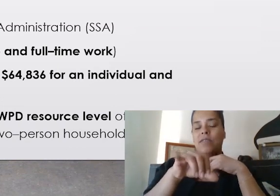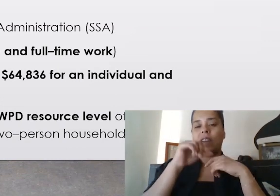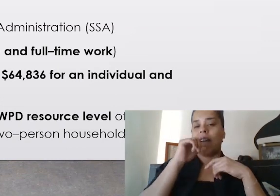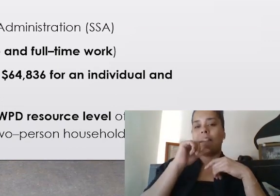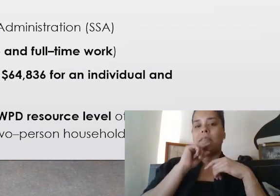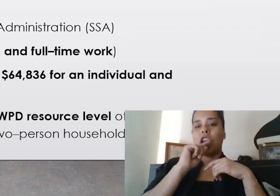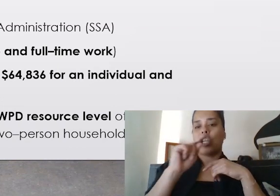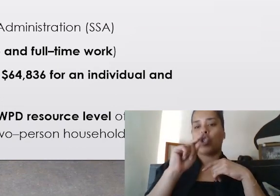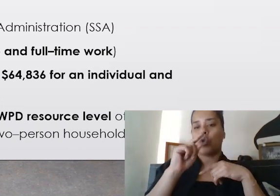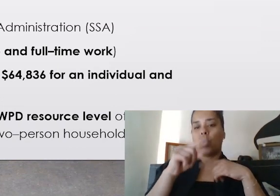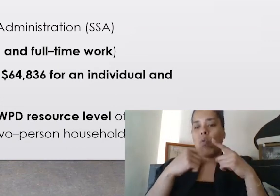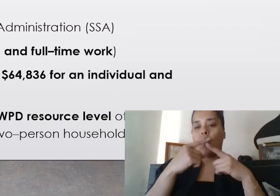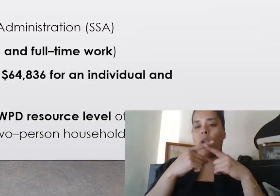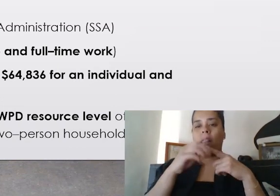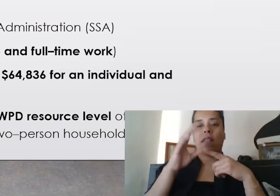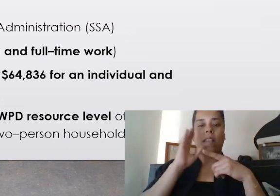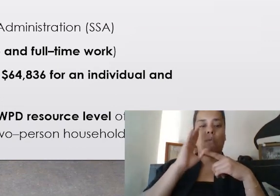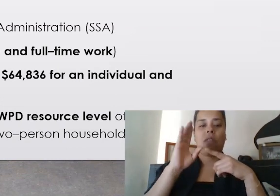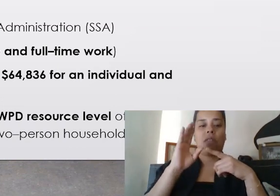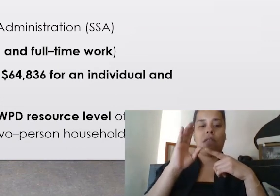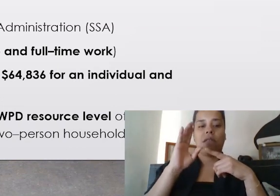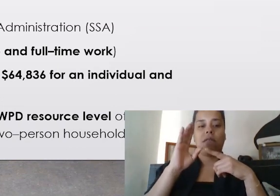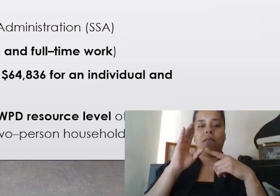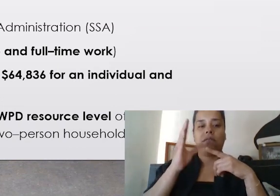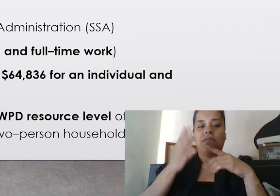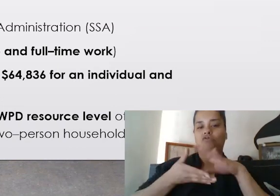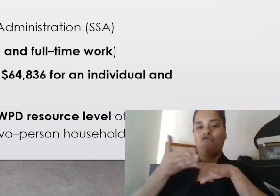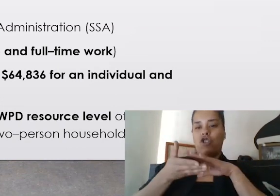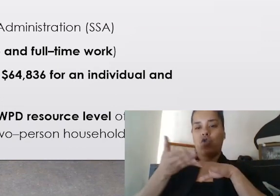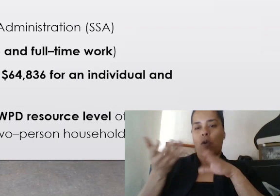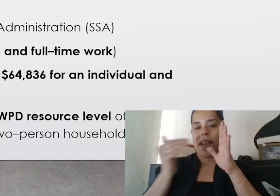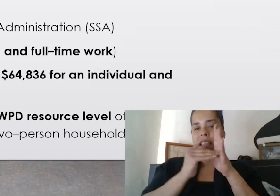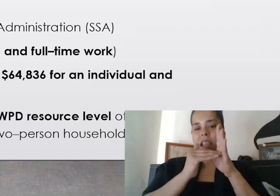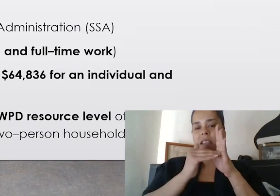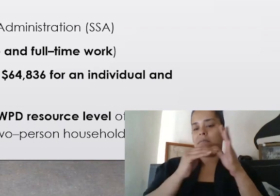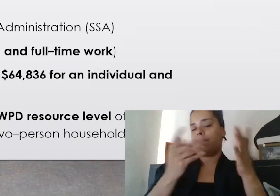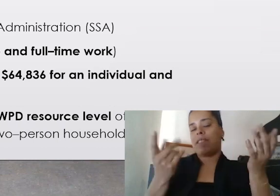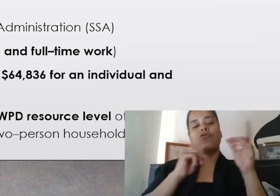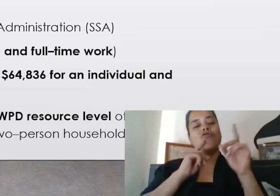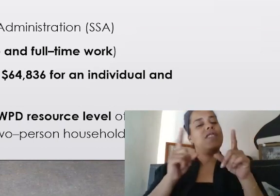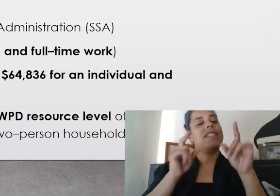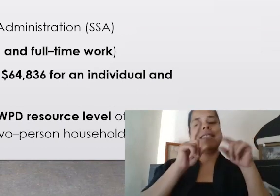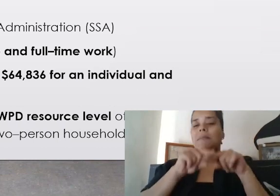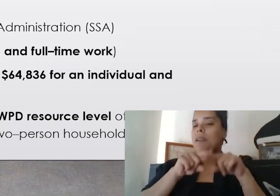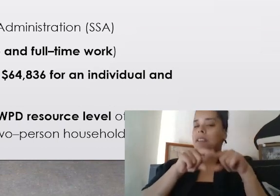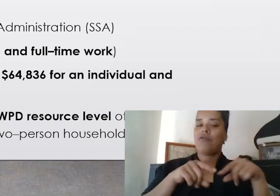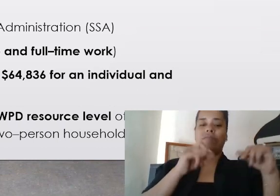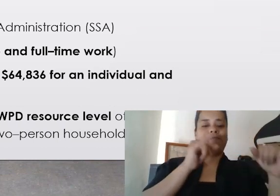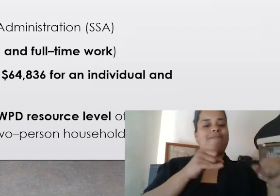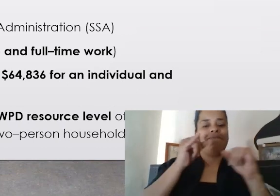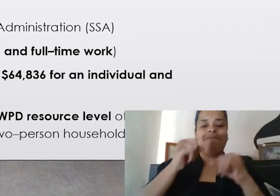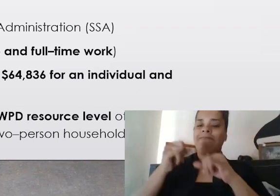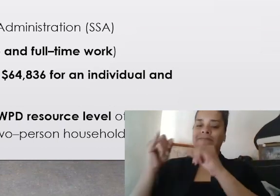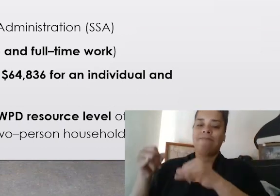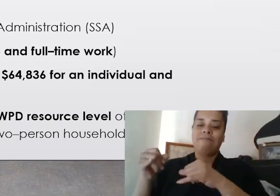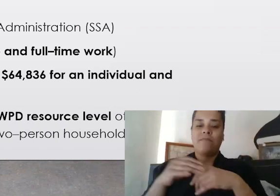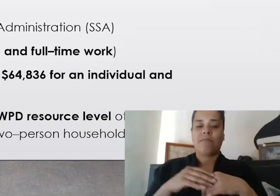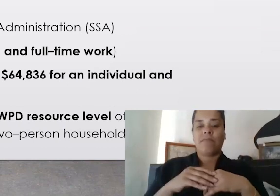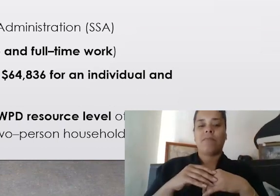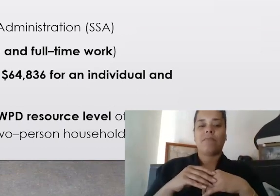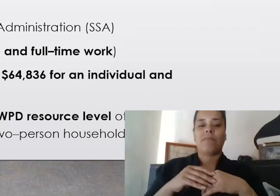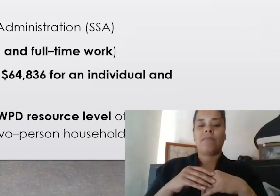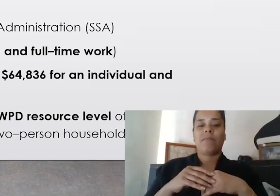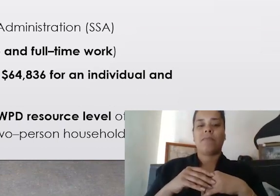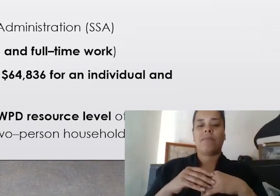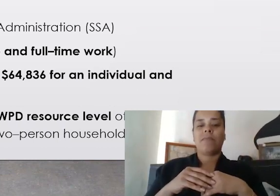going to resume that, but it's a case-by-case basis. So each